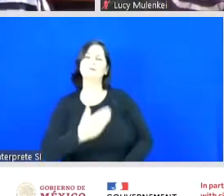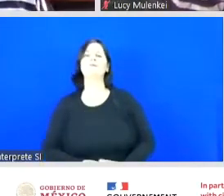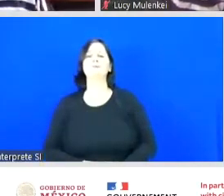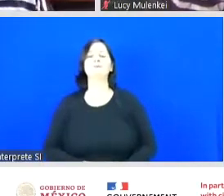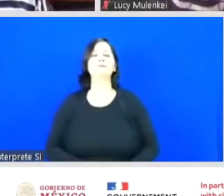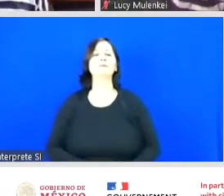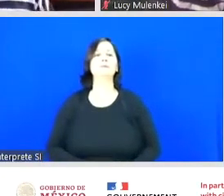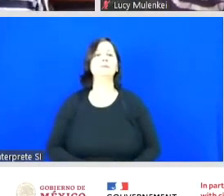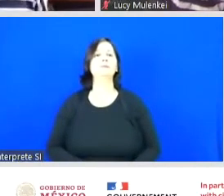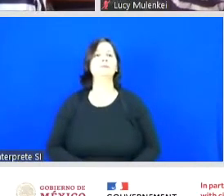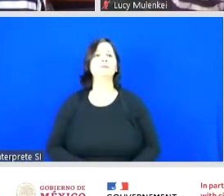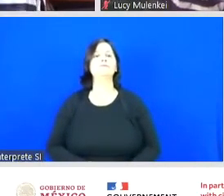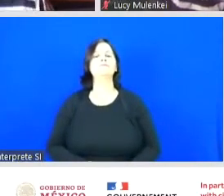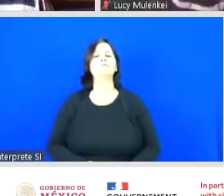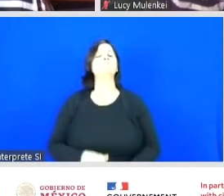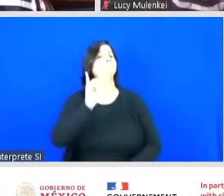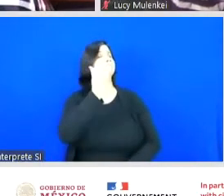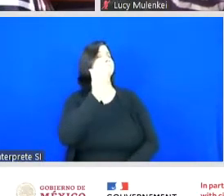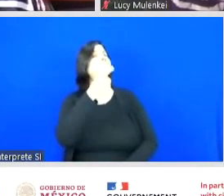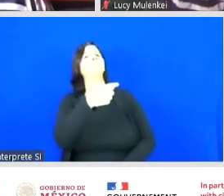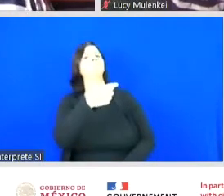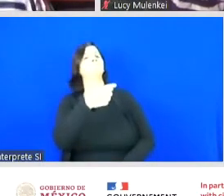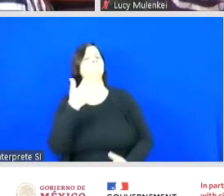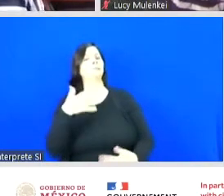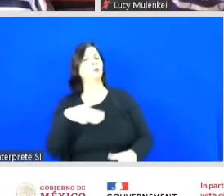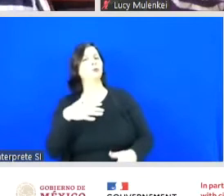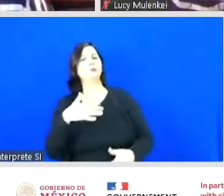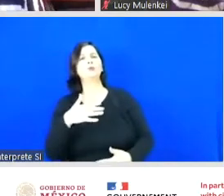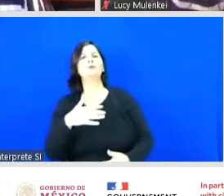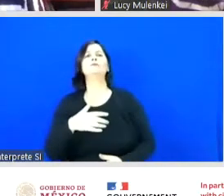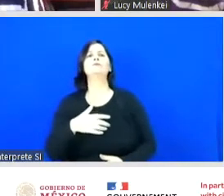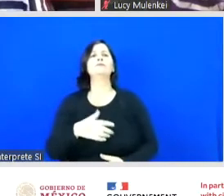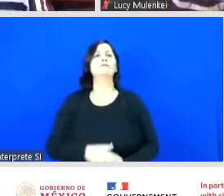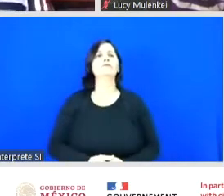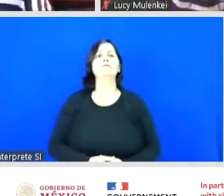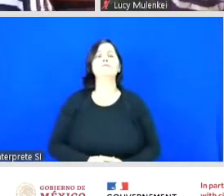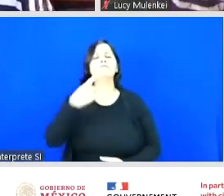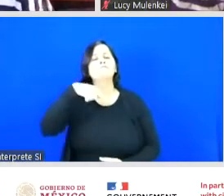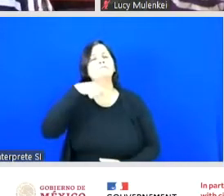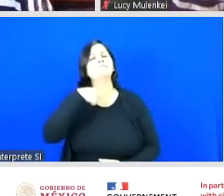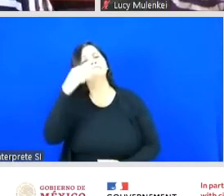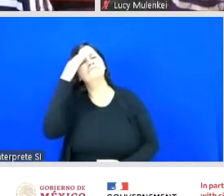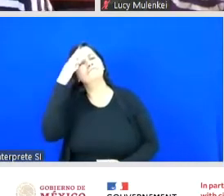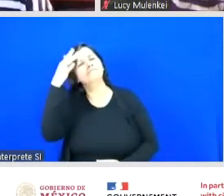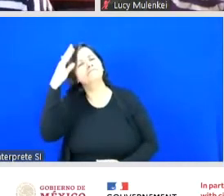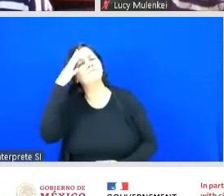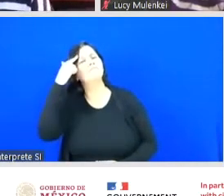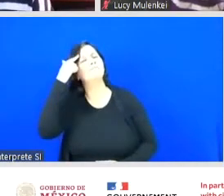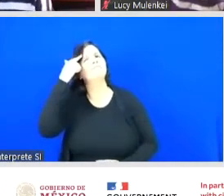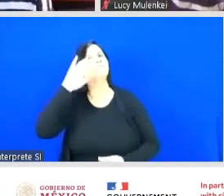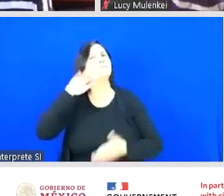from everyone moving forward. Each time I think of questions like this, I ask